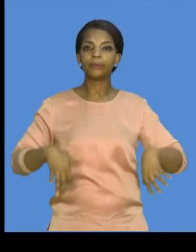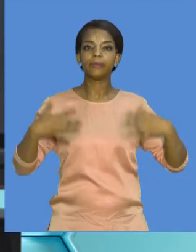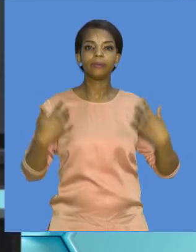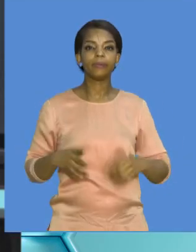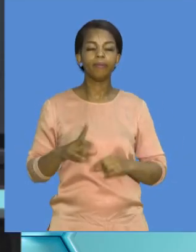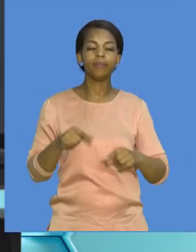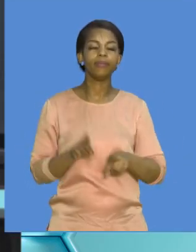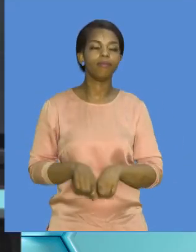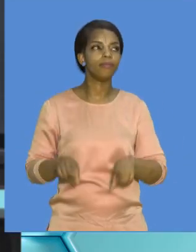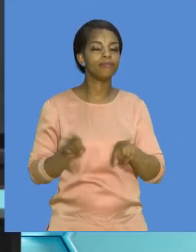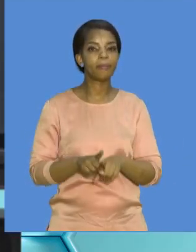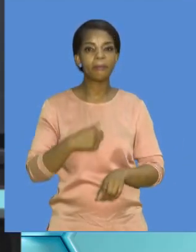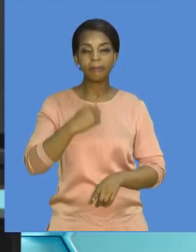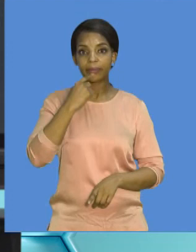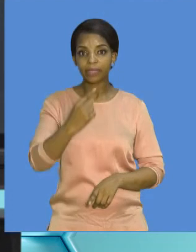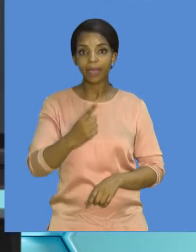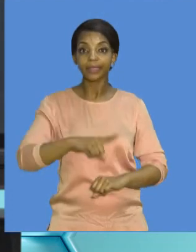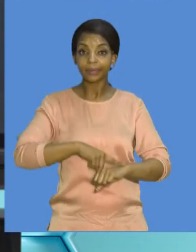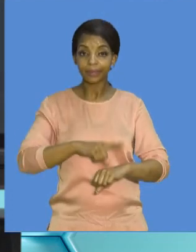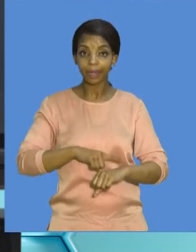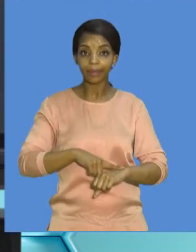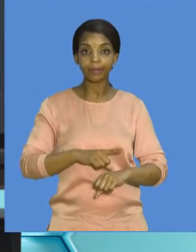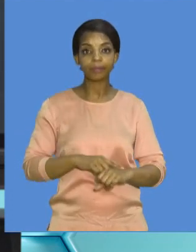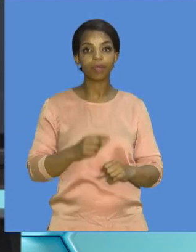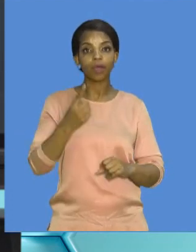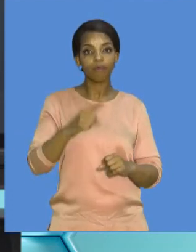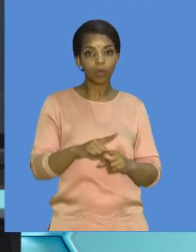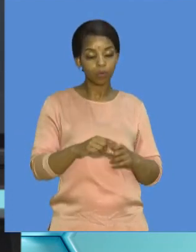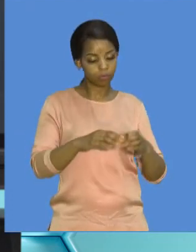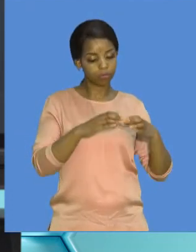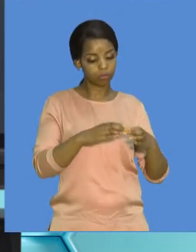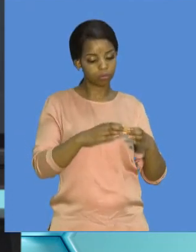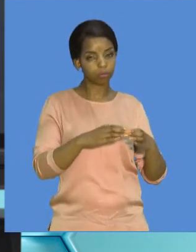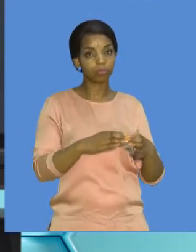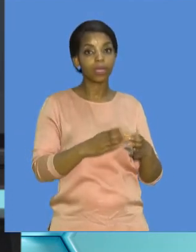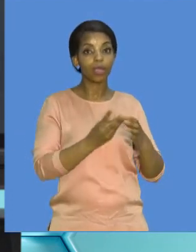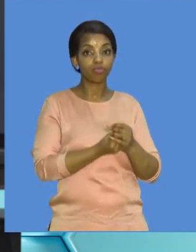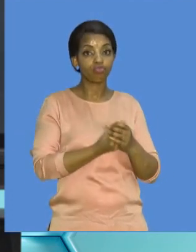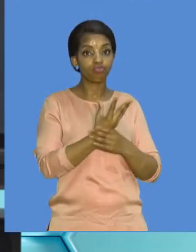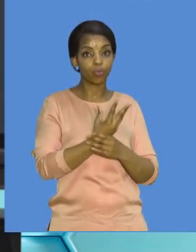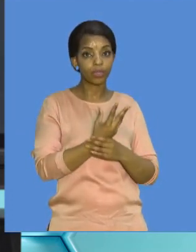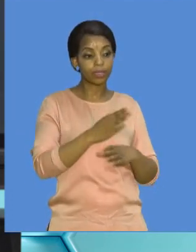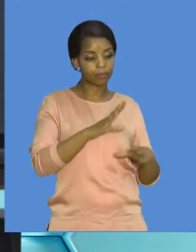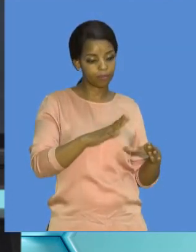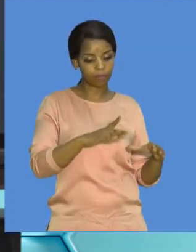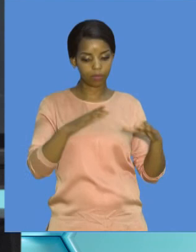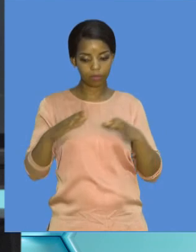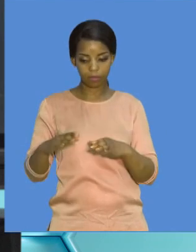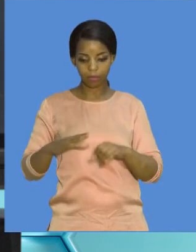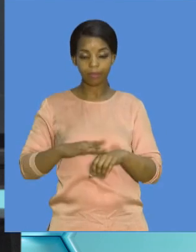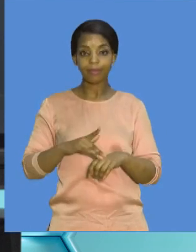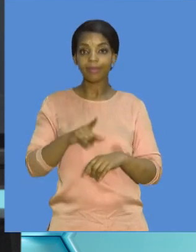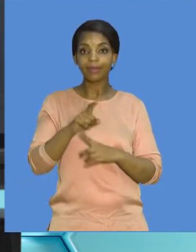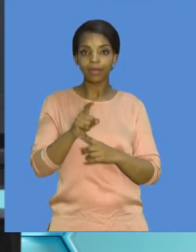enough. With compound period and compound growth, there is no way that time will not